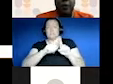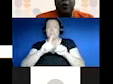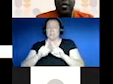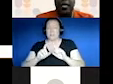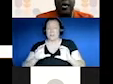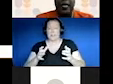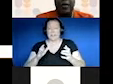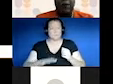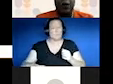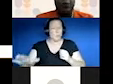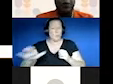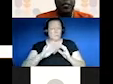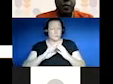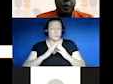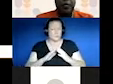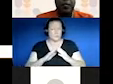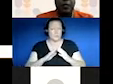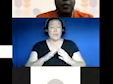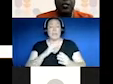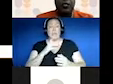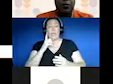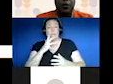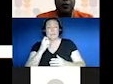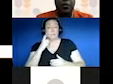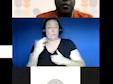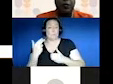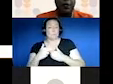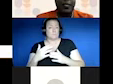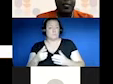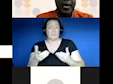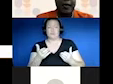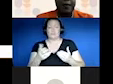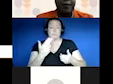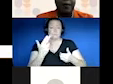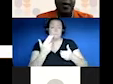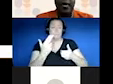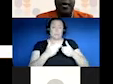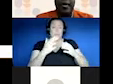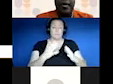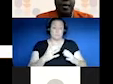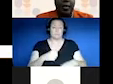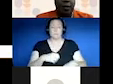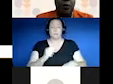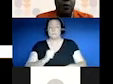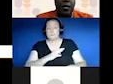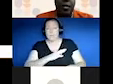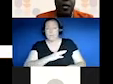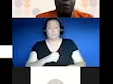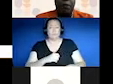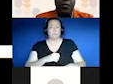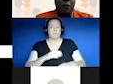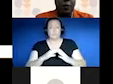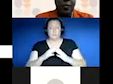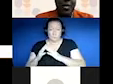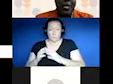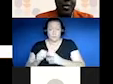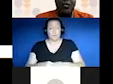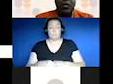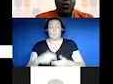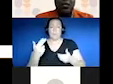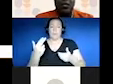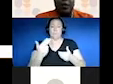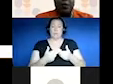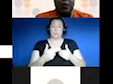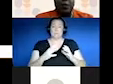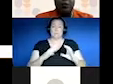the community, and then for our participants. So they service participants, staff, and community. Participant